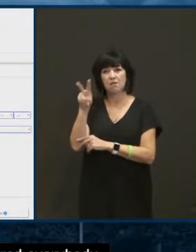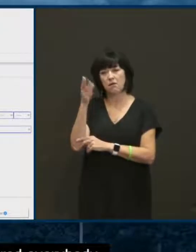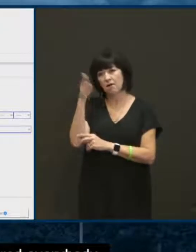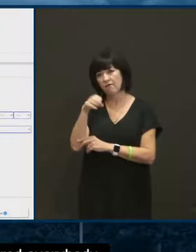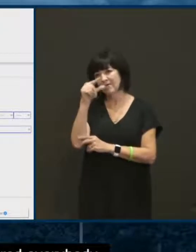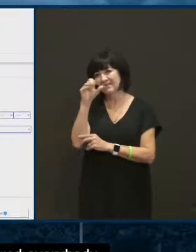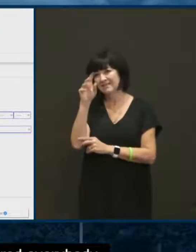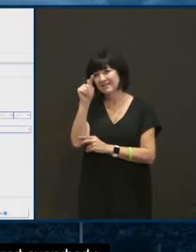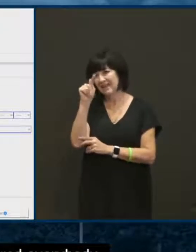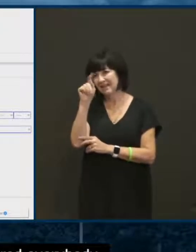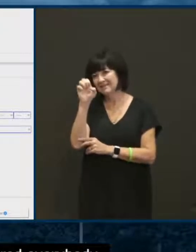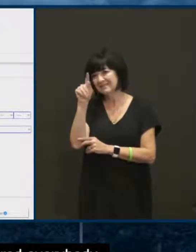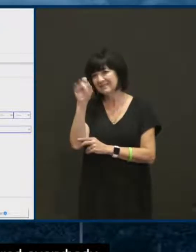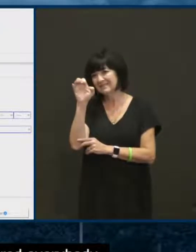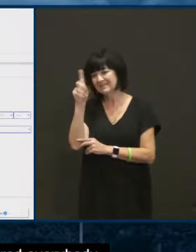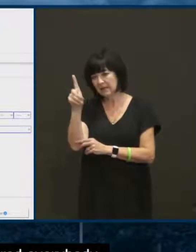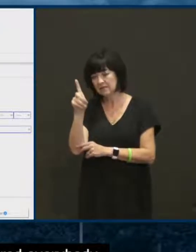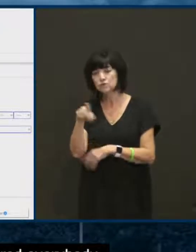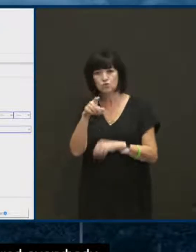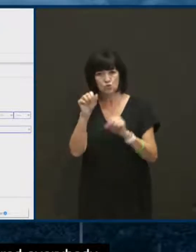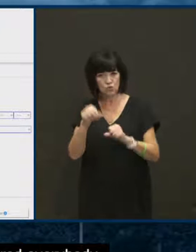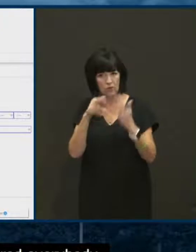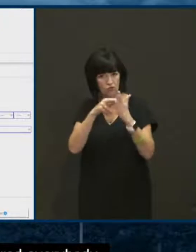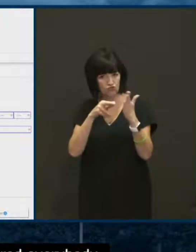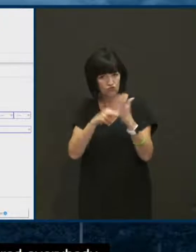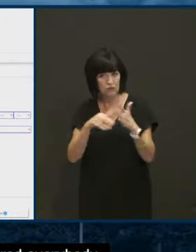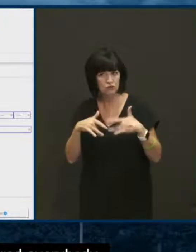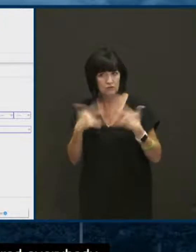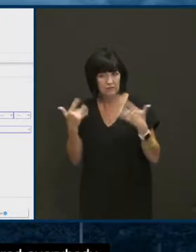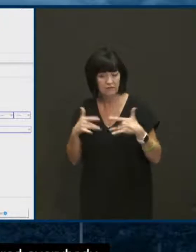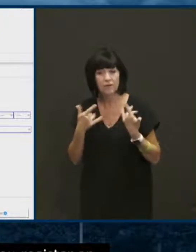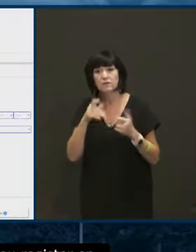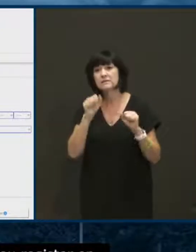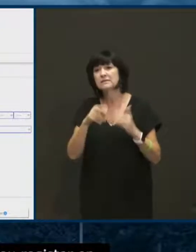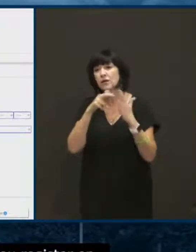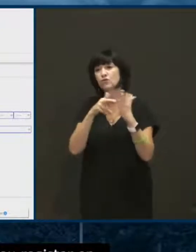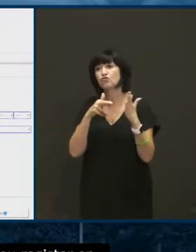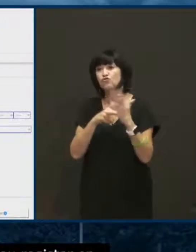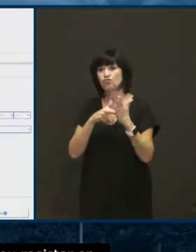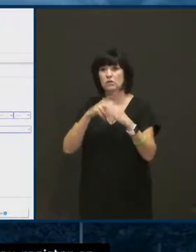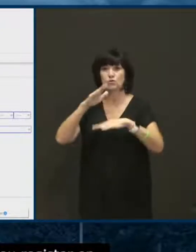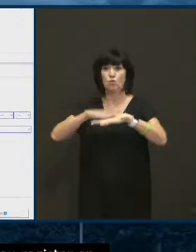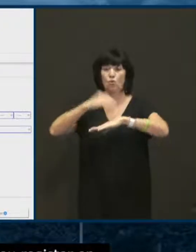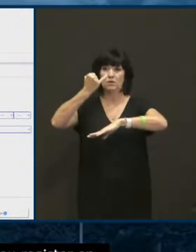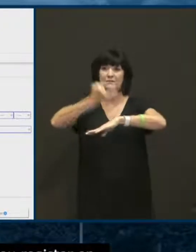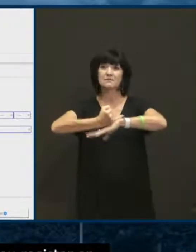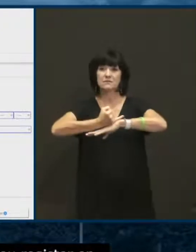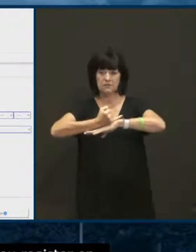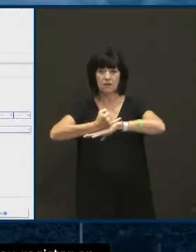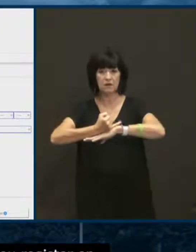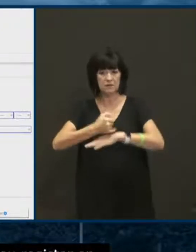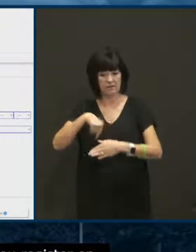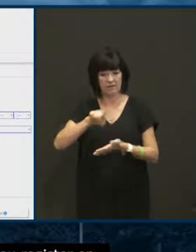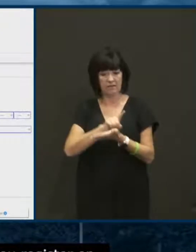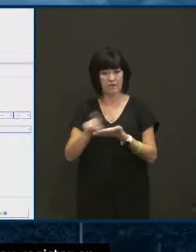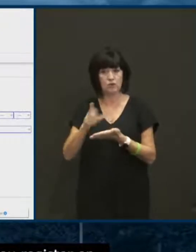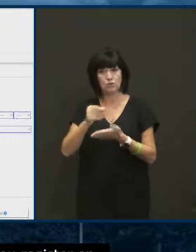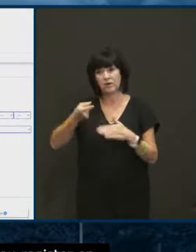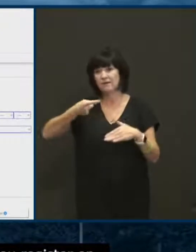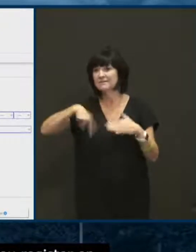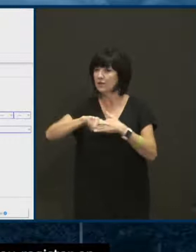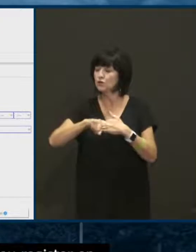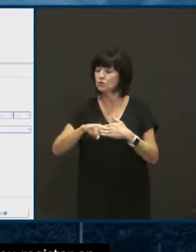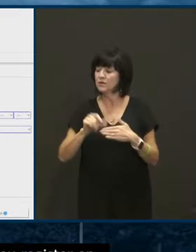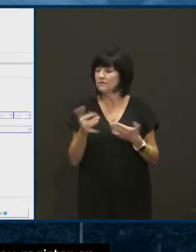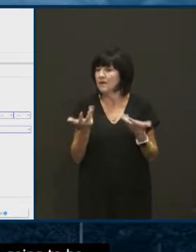de.gov/get-tested and register in advance, or register on site, and they're going to be down in some of our Sussex County schools this week and next week. And that is it, sir.